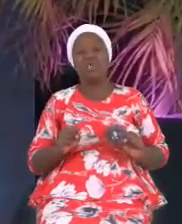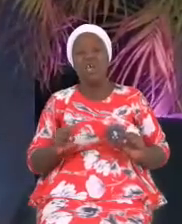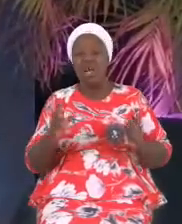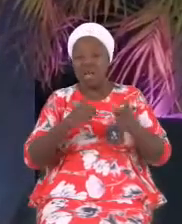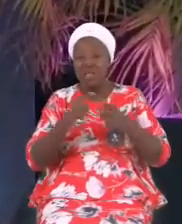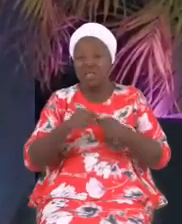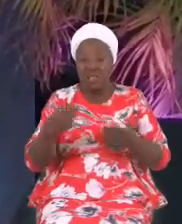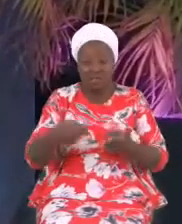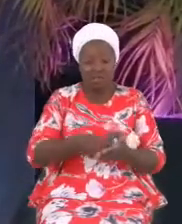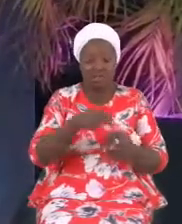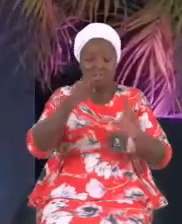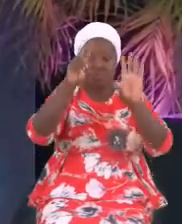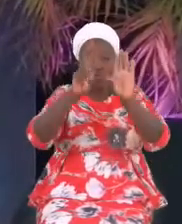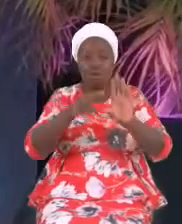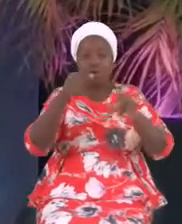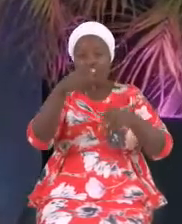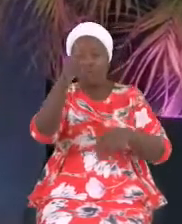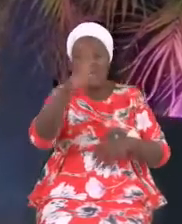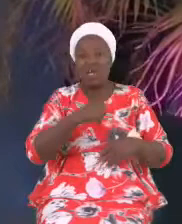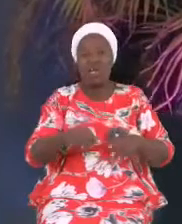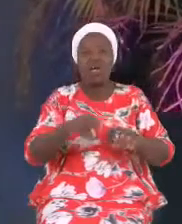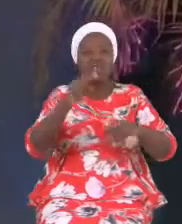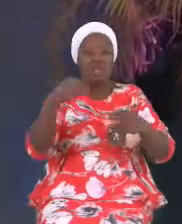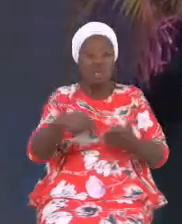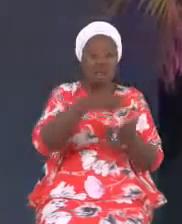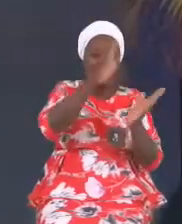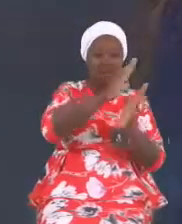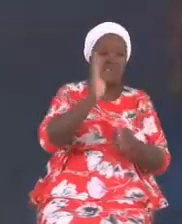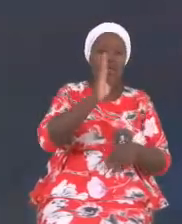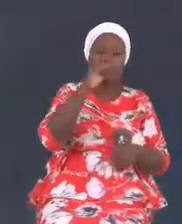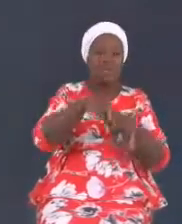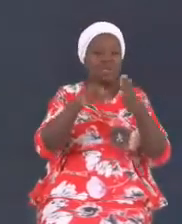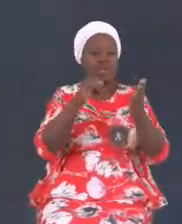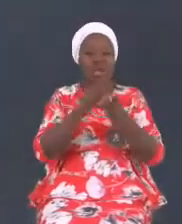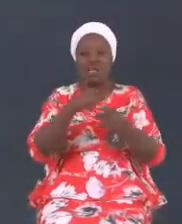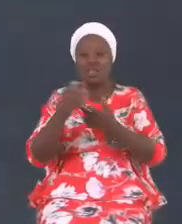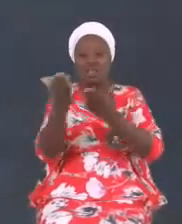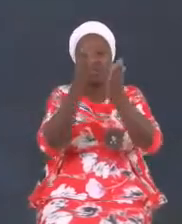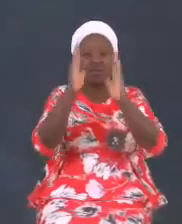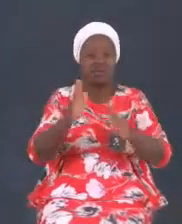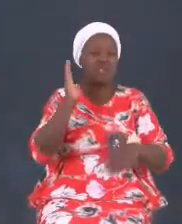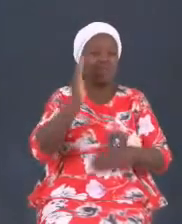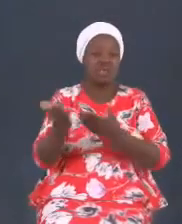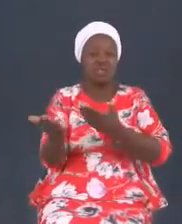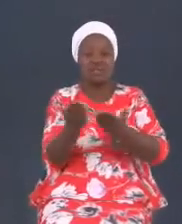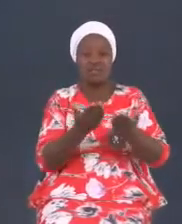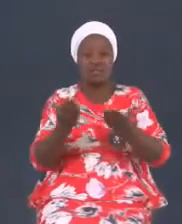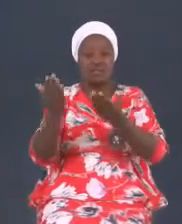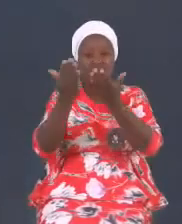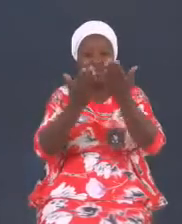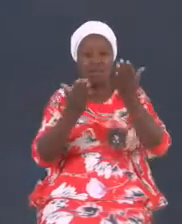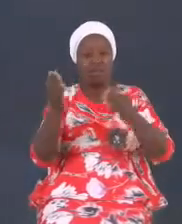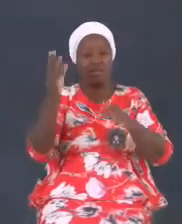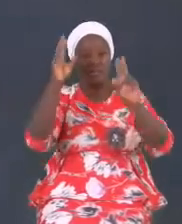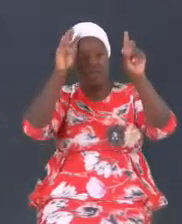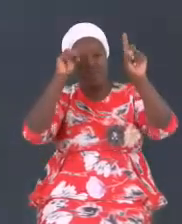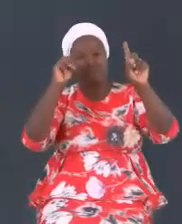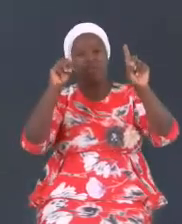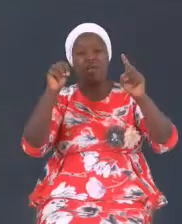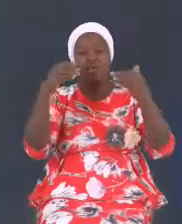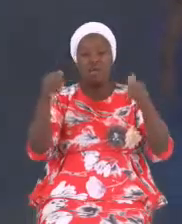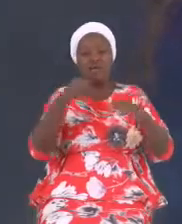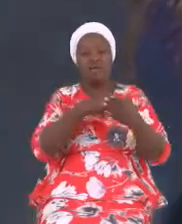shall be in it, and his servants shall serve him. Look at verse 4 there. In verse 4